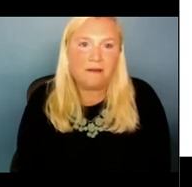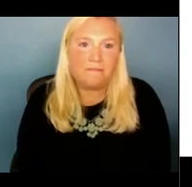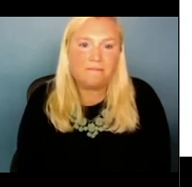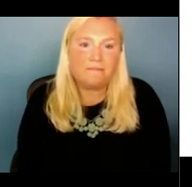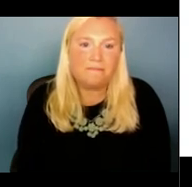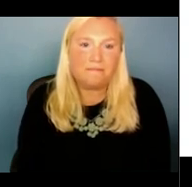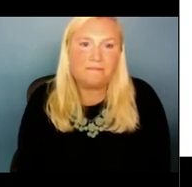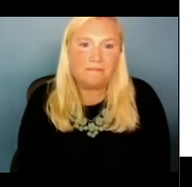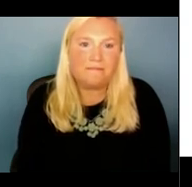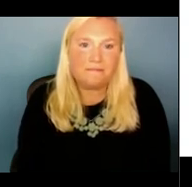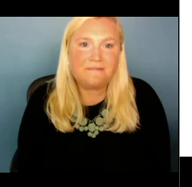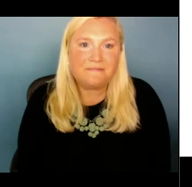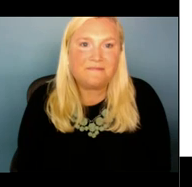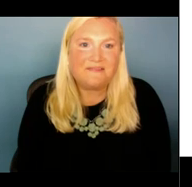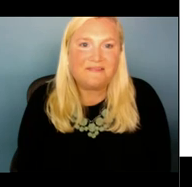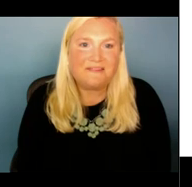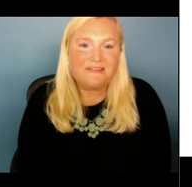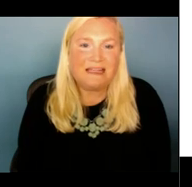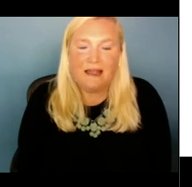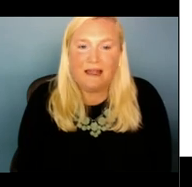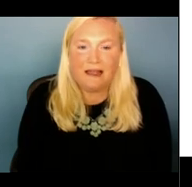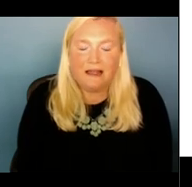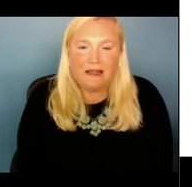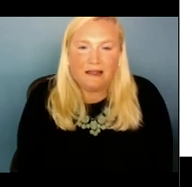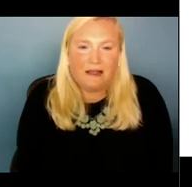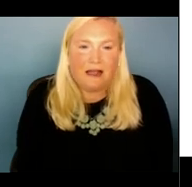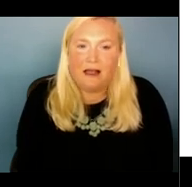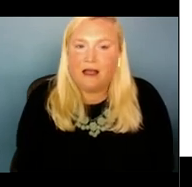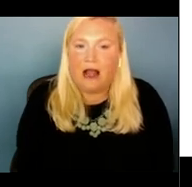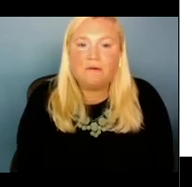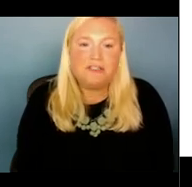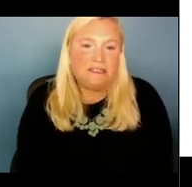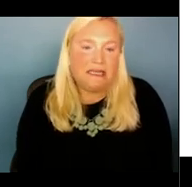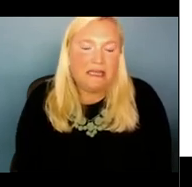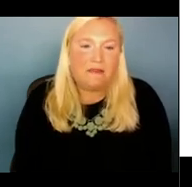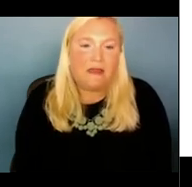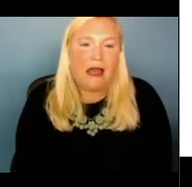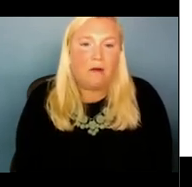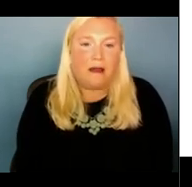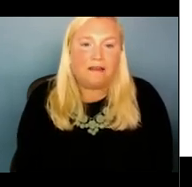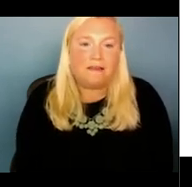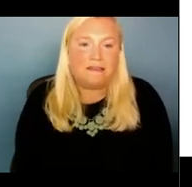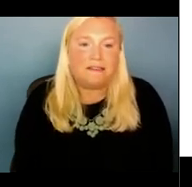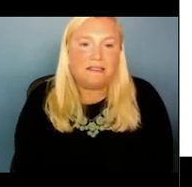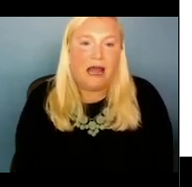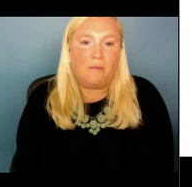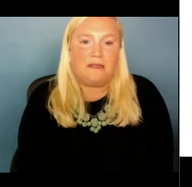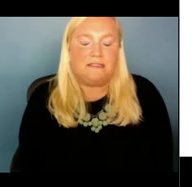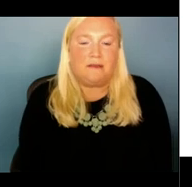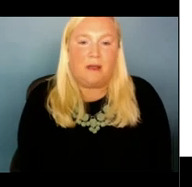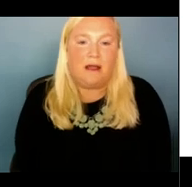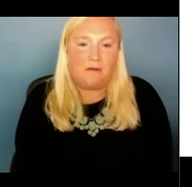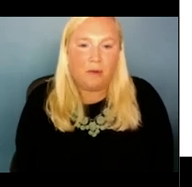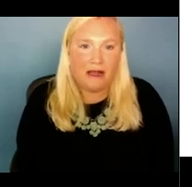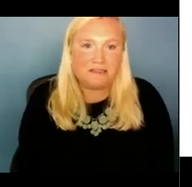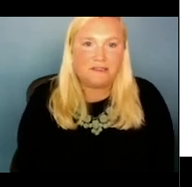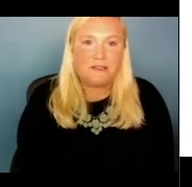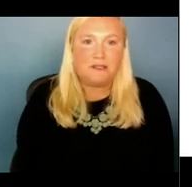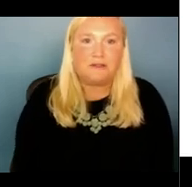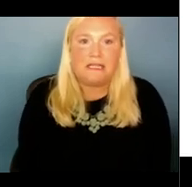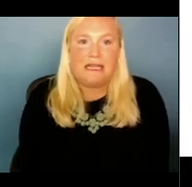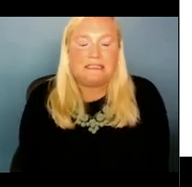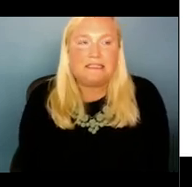Mm-hmm. Yeah, excellent. Martha, anything to add? I was just thinking that when this happens in my